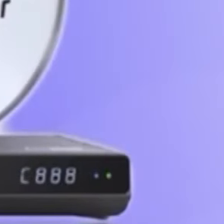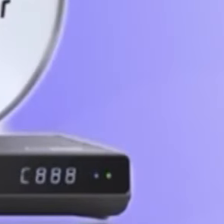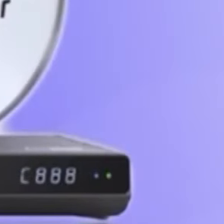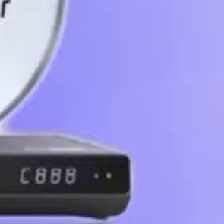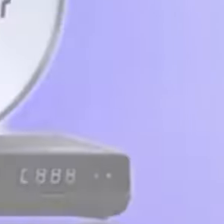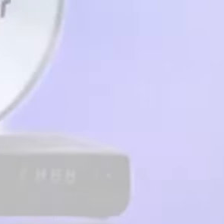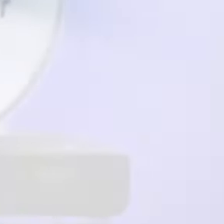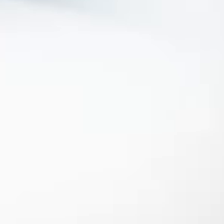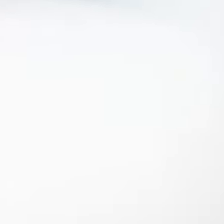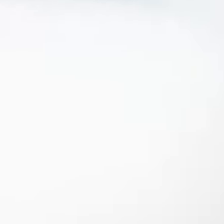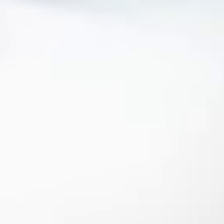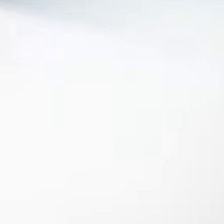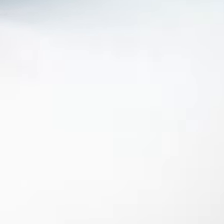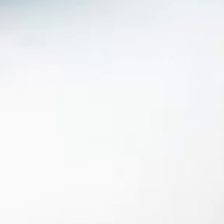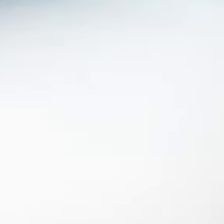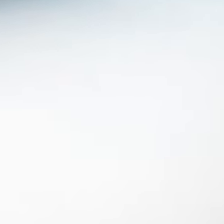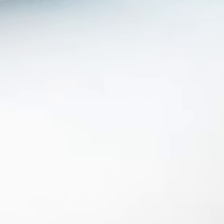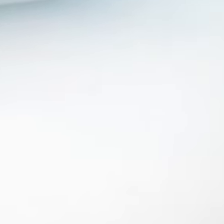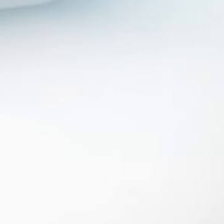DTH.